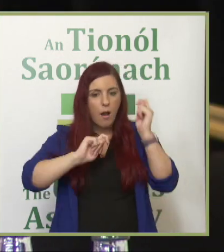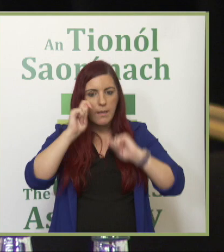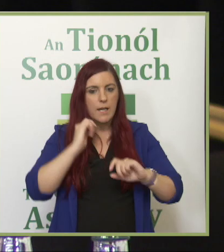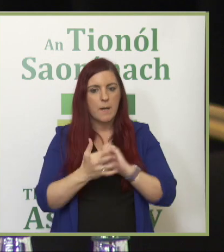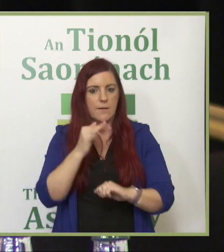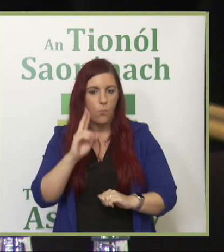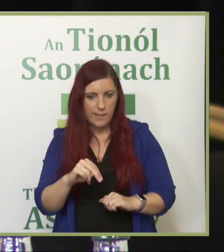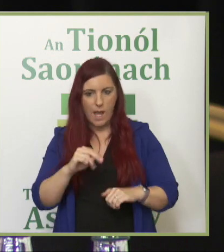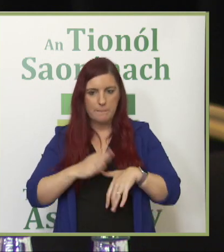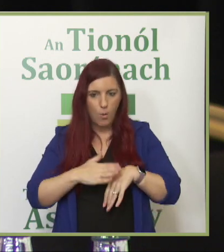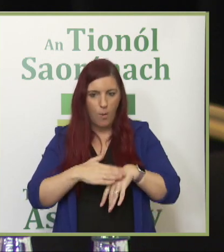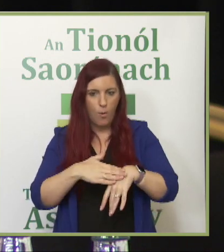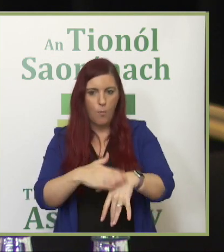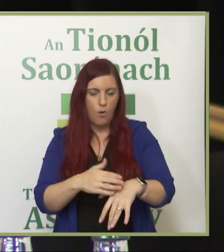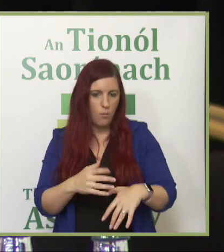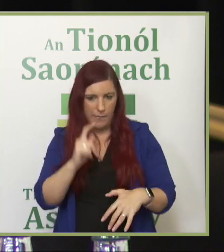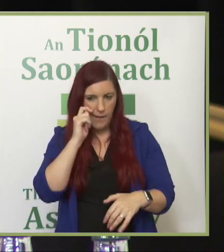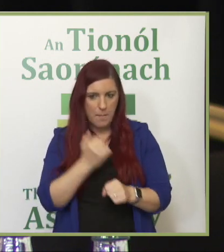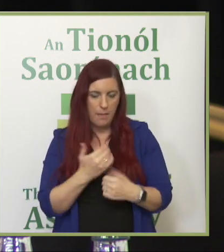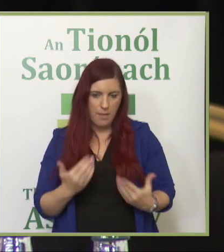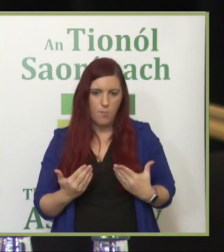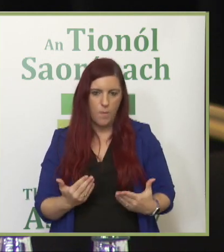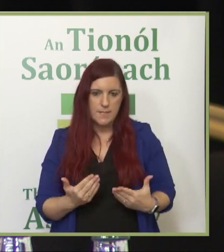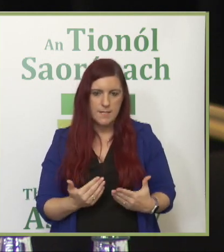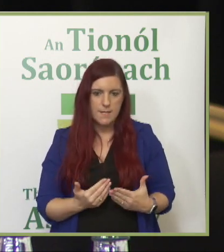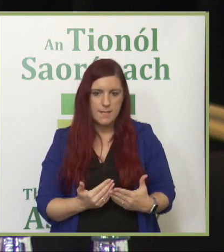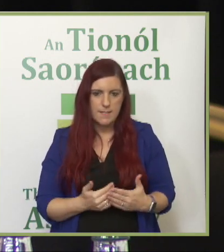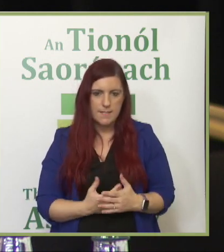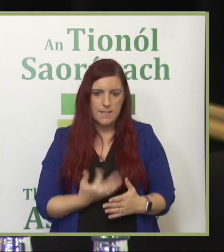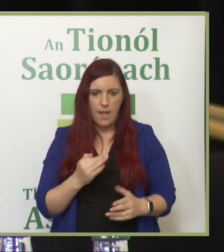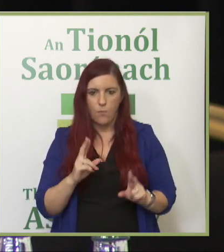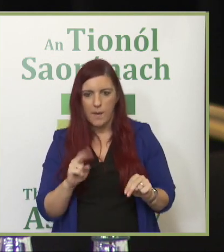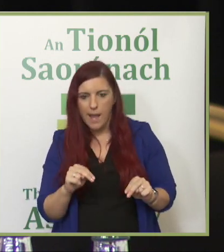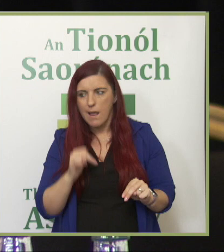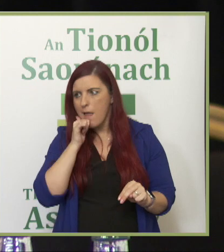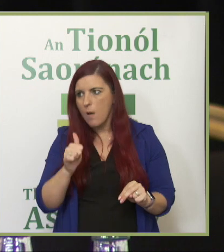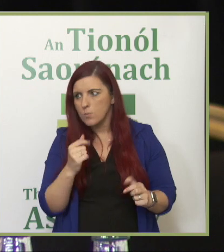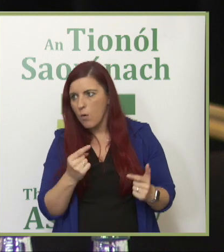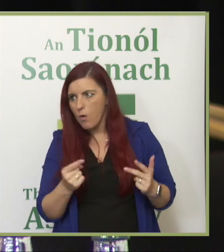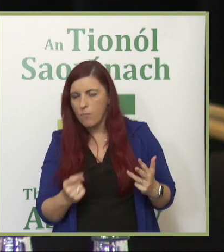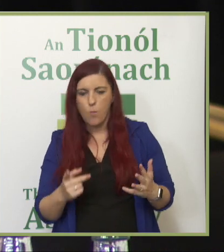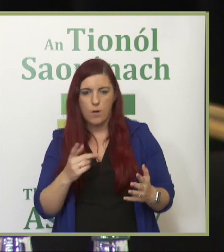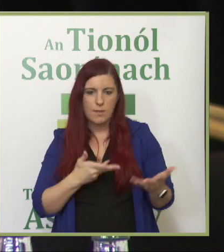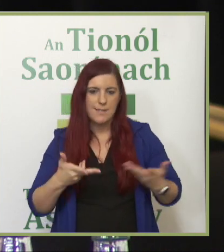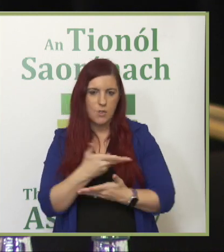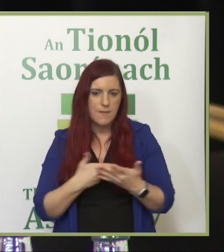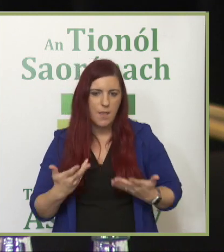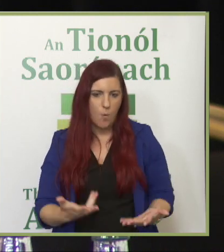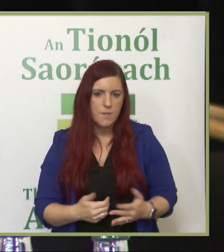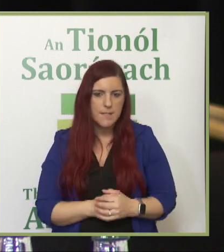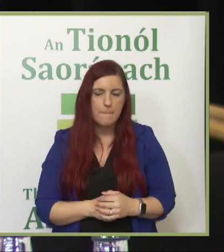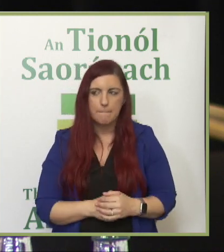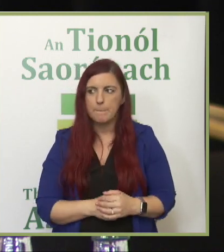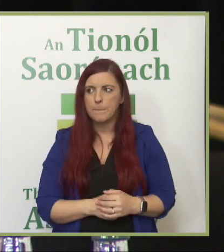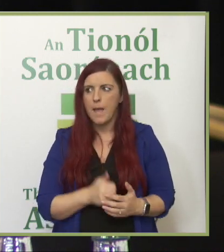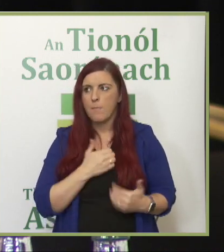there's scope to increase it to a higher set number of offences, but at the moment it only applies to the